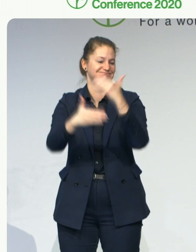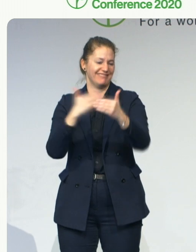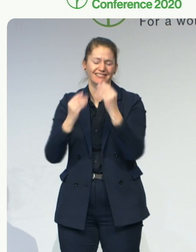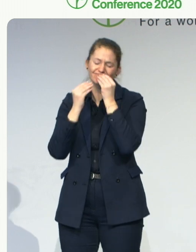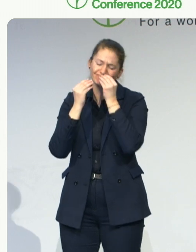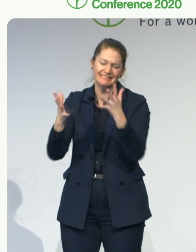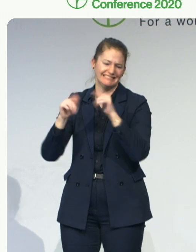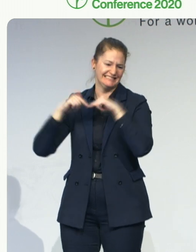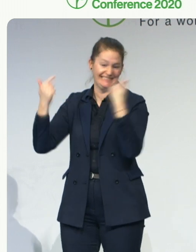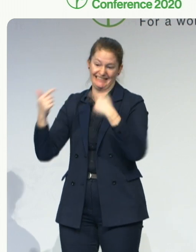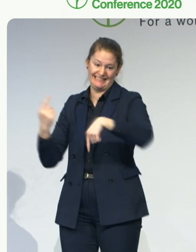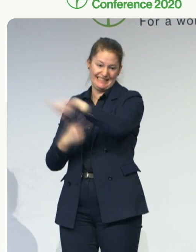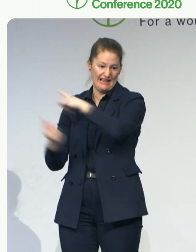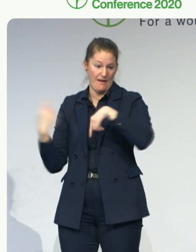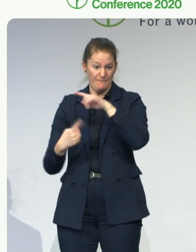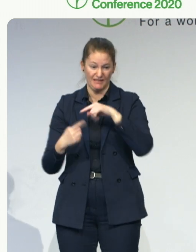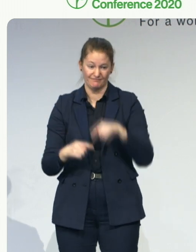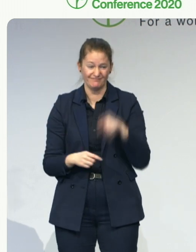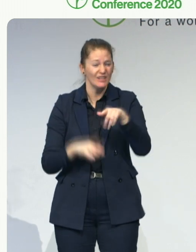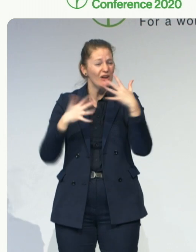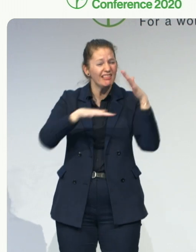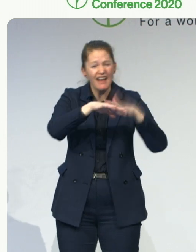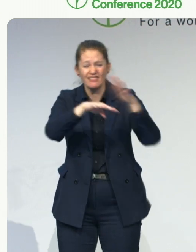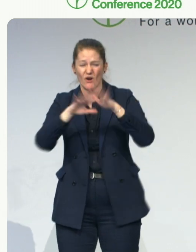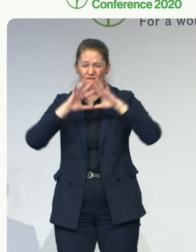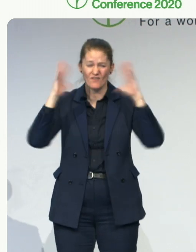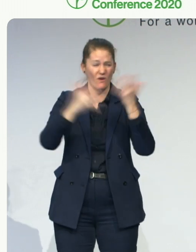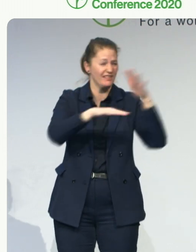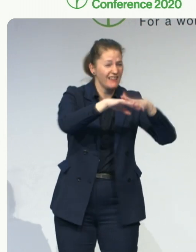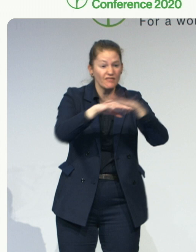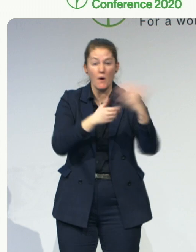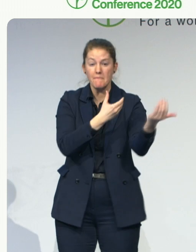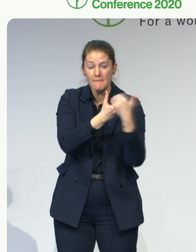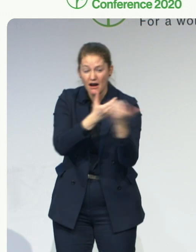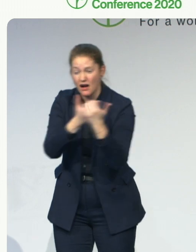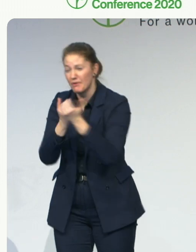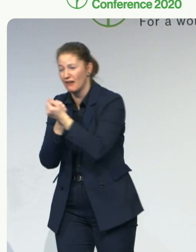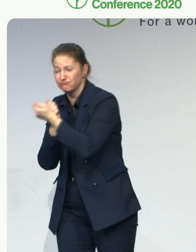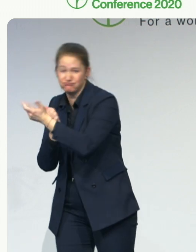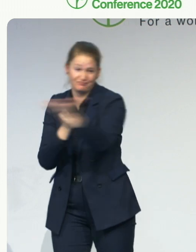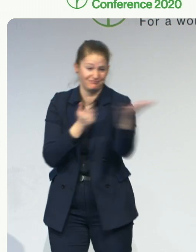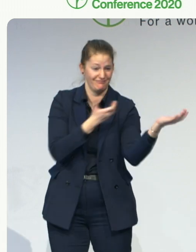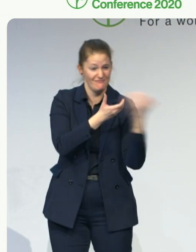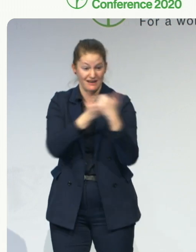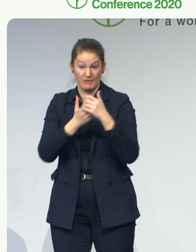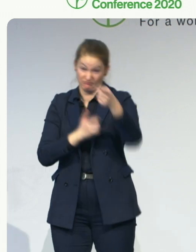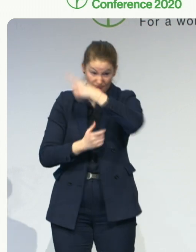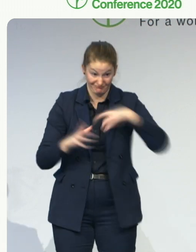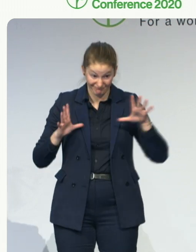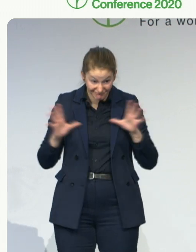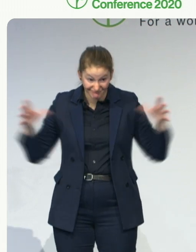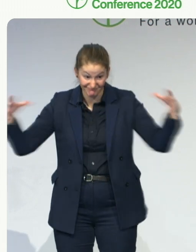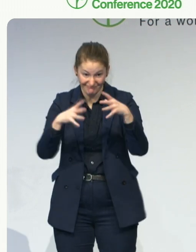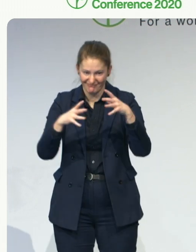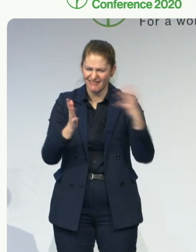Project Global Network. Together, we really are creating a world without barriers. But all